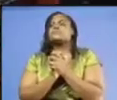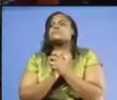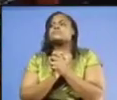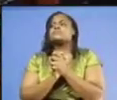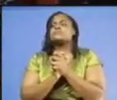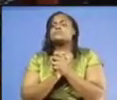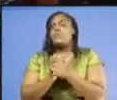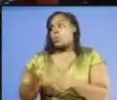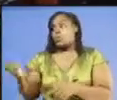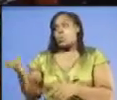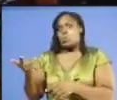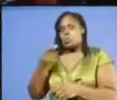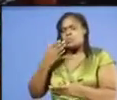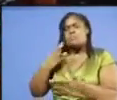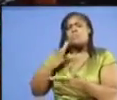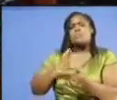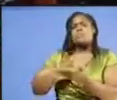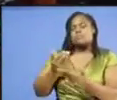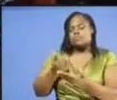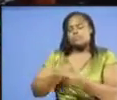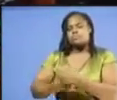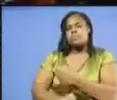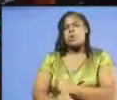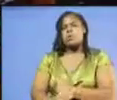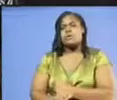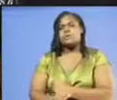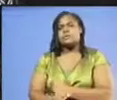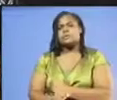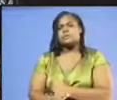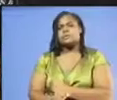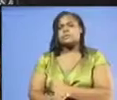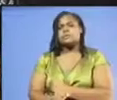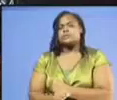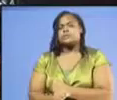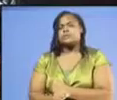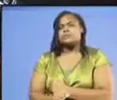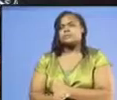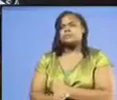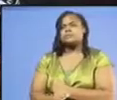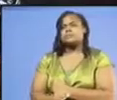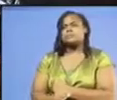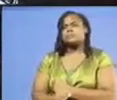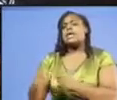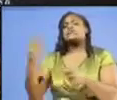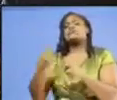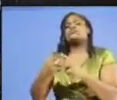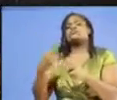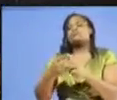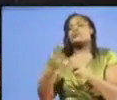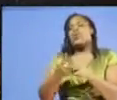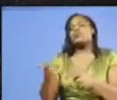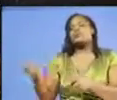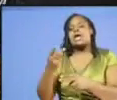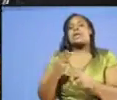When they were born, my wife and I chose, well, she'll tell you, I chose their names.